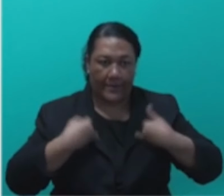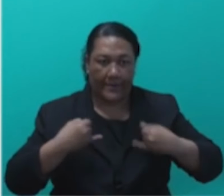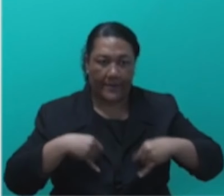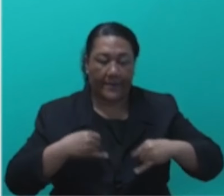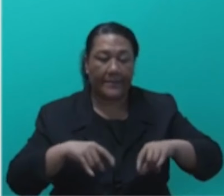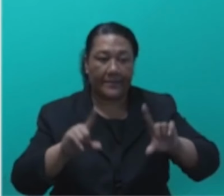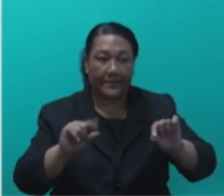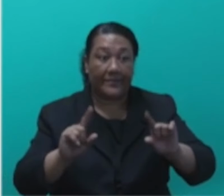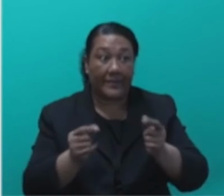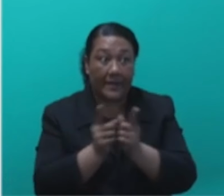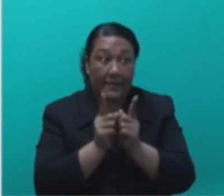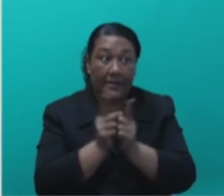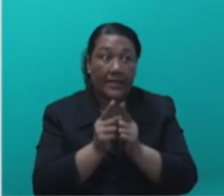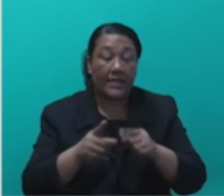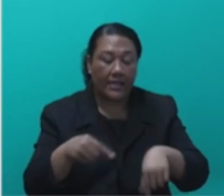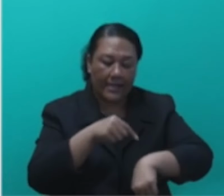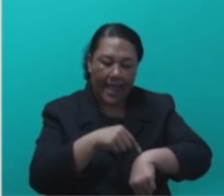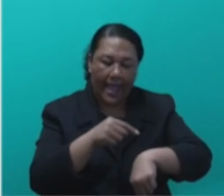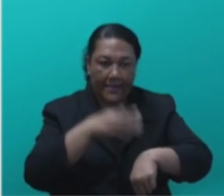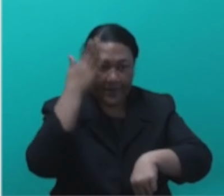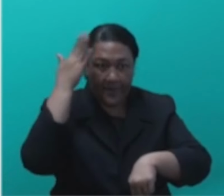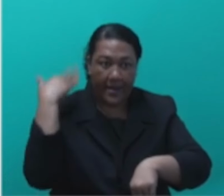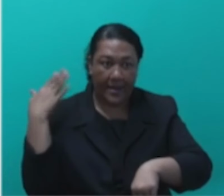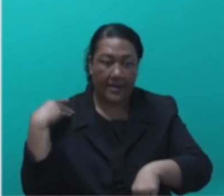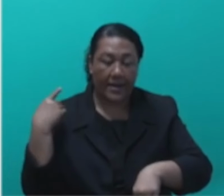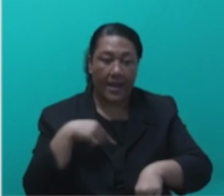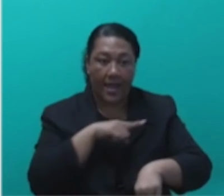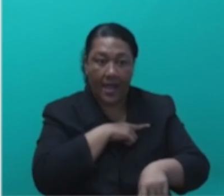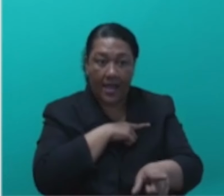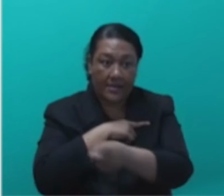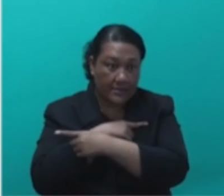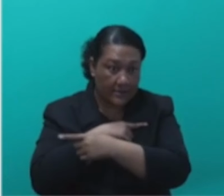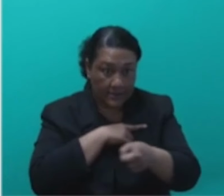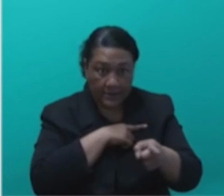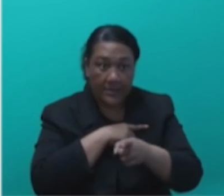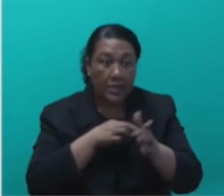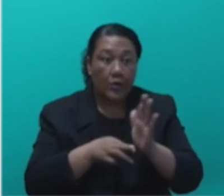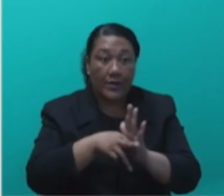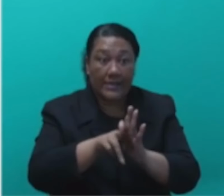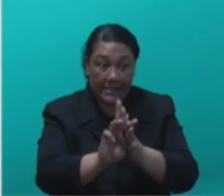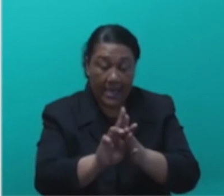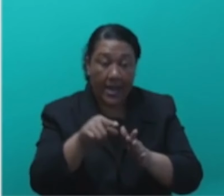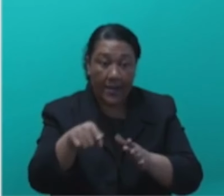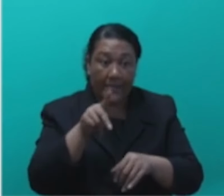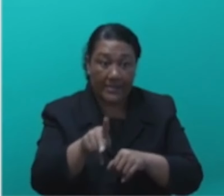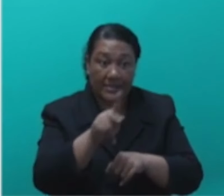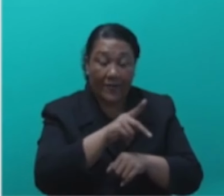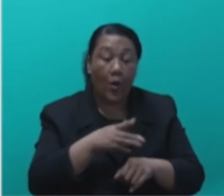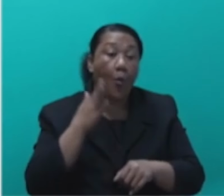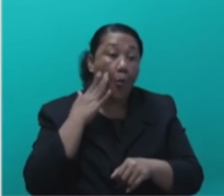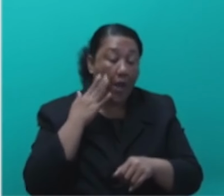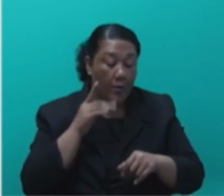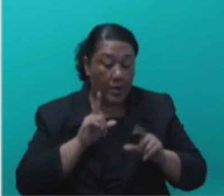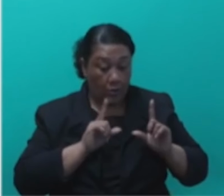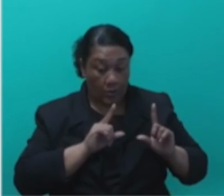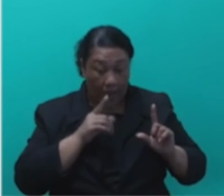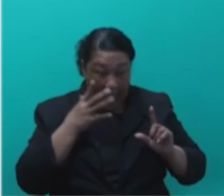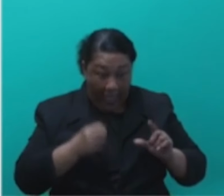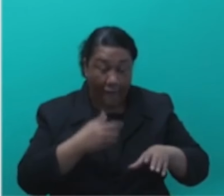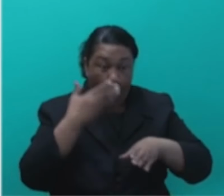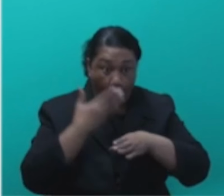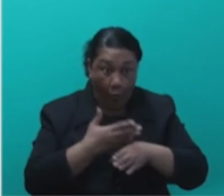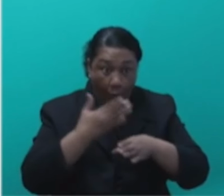the meeting in Tonga was a timely reminder of the resilience of our Pacific region when we work in solidarity and